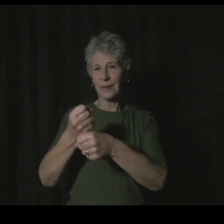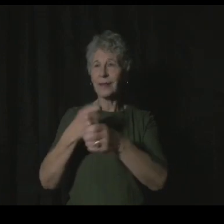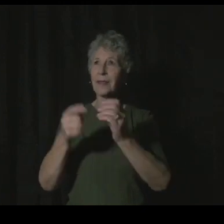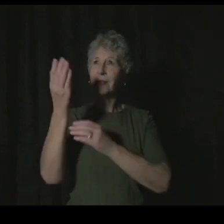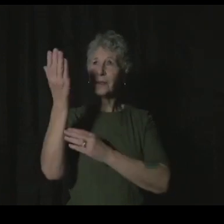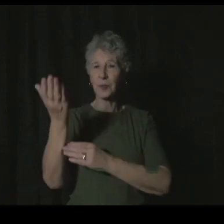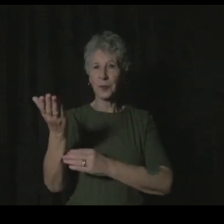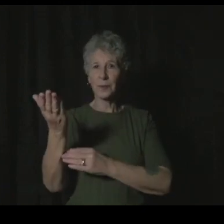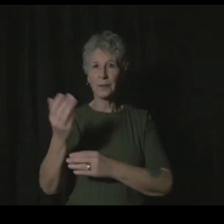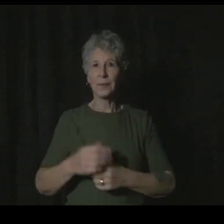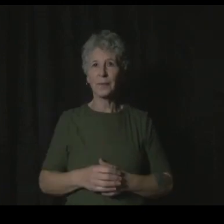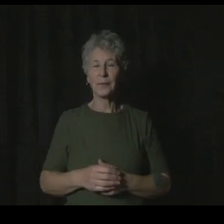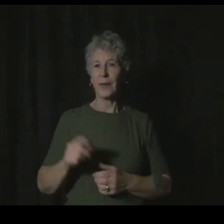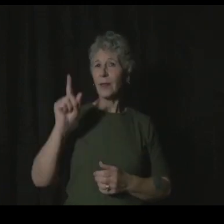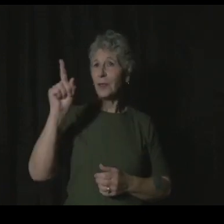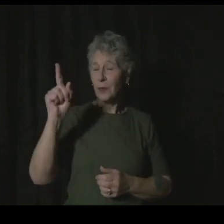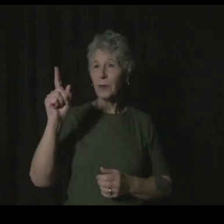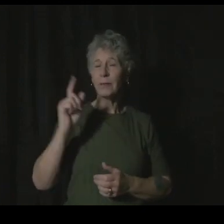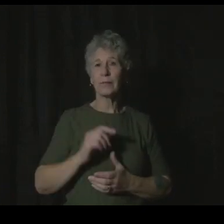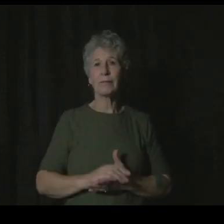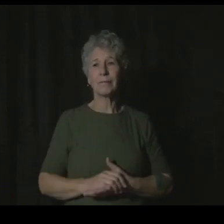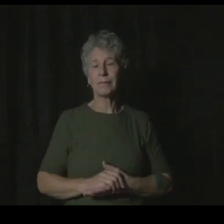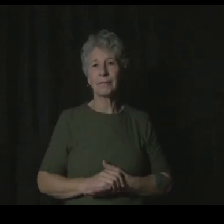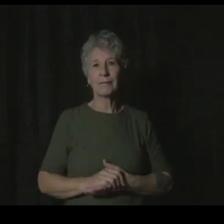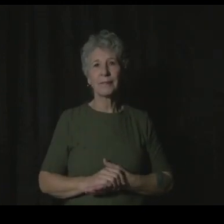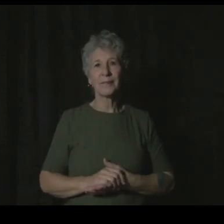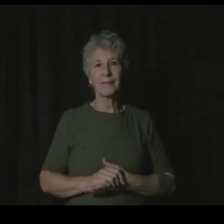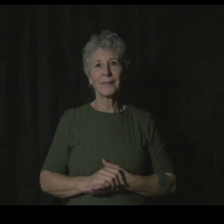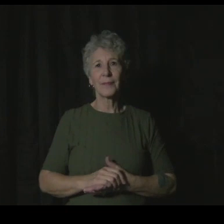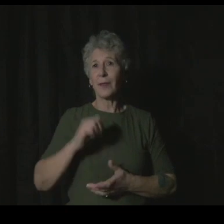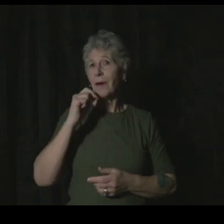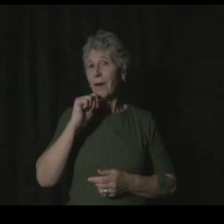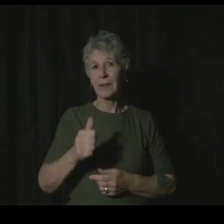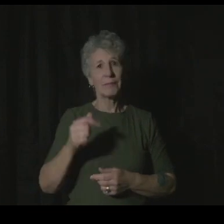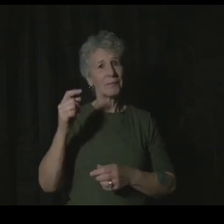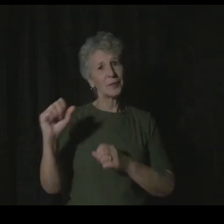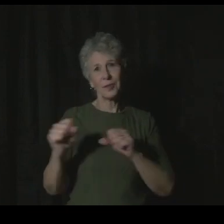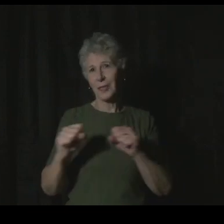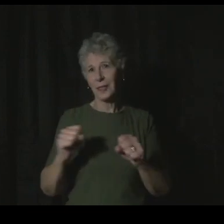you. You are the unshakable.